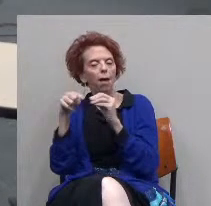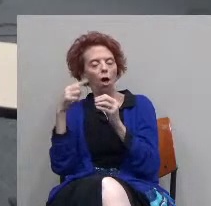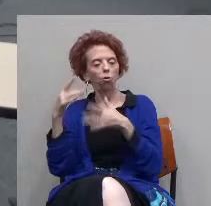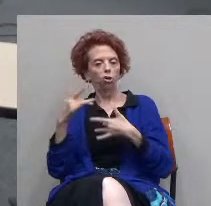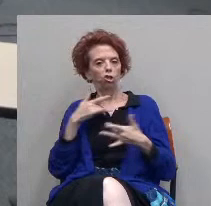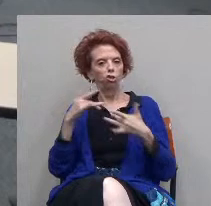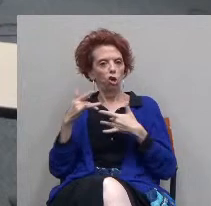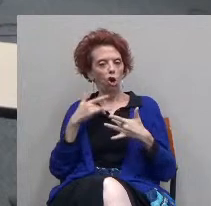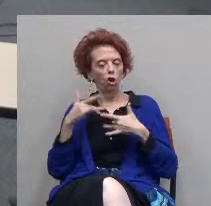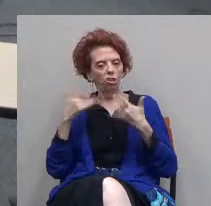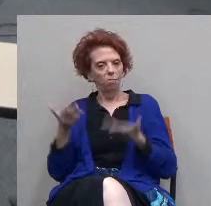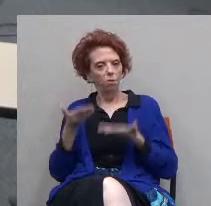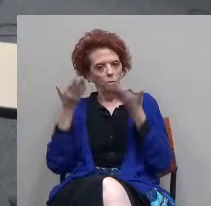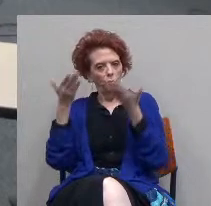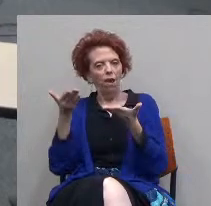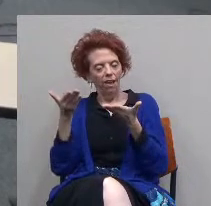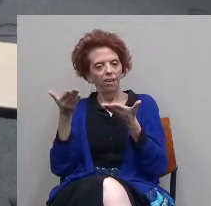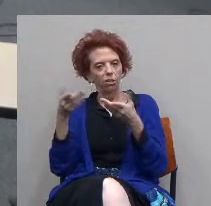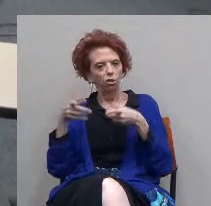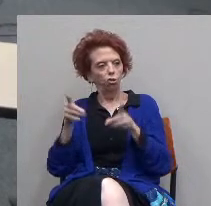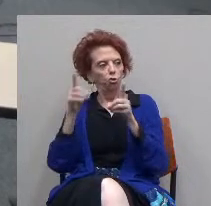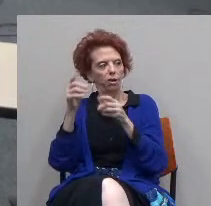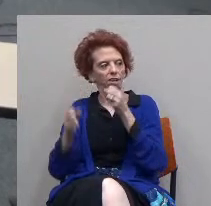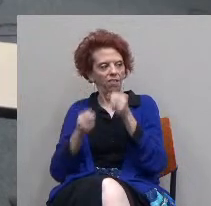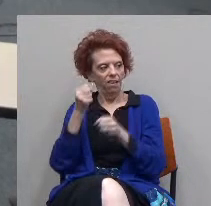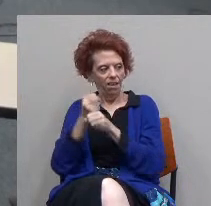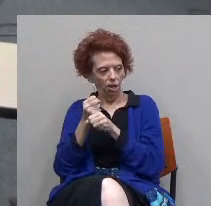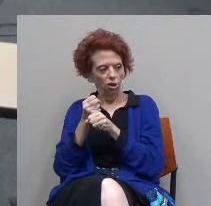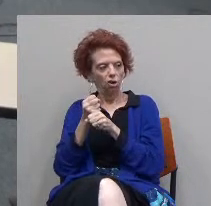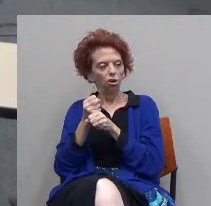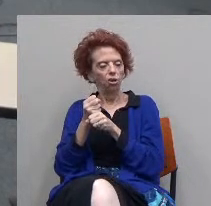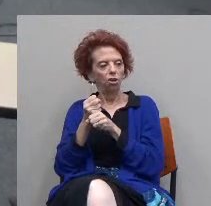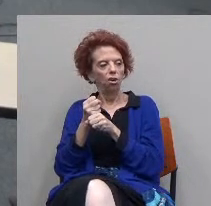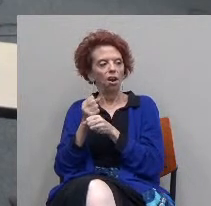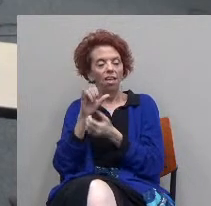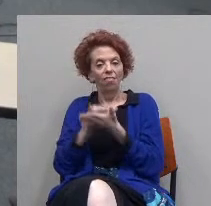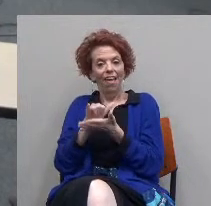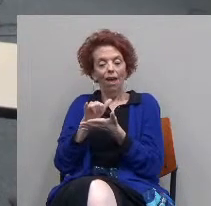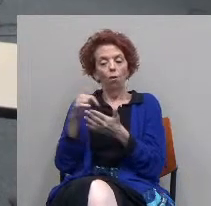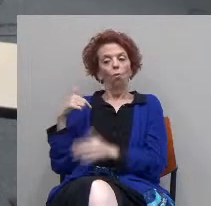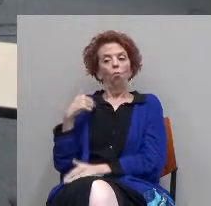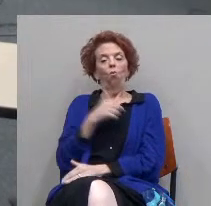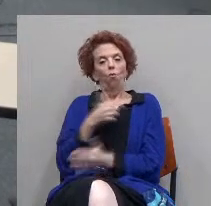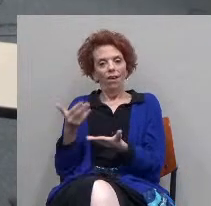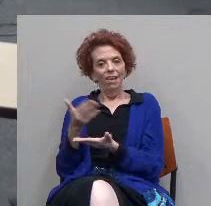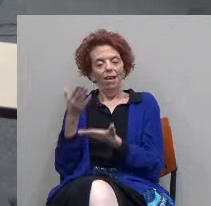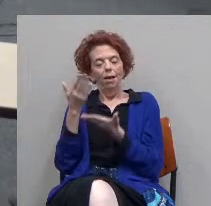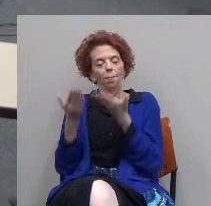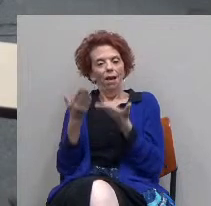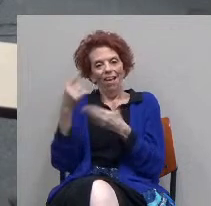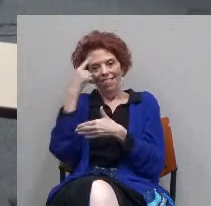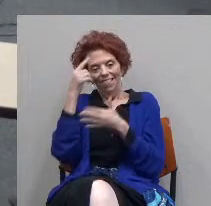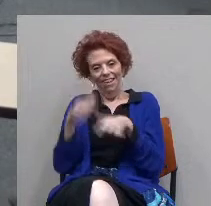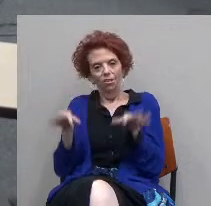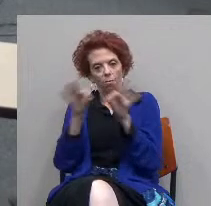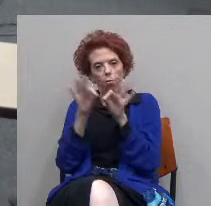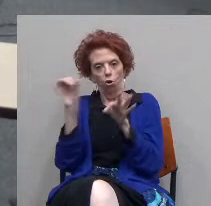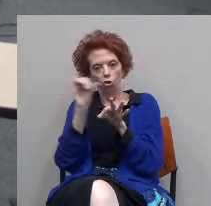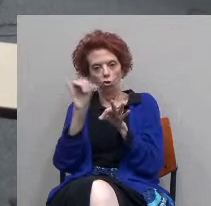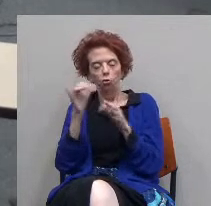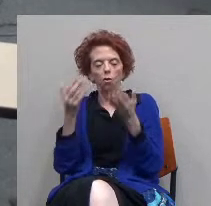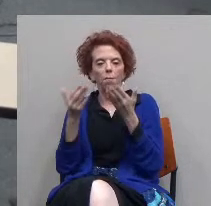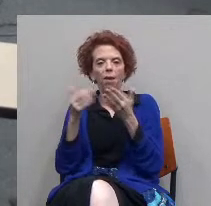have been raised over the during the year that we might think matters as well. Like if there shouldn't